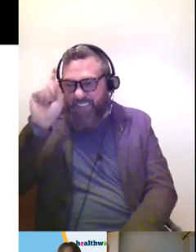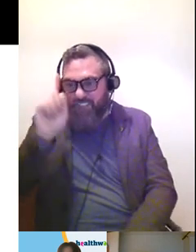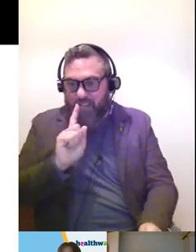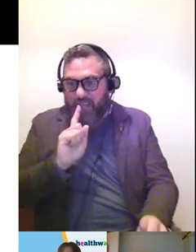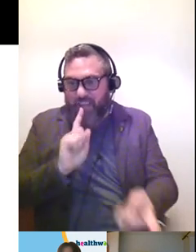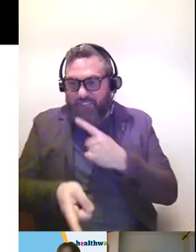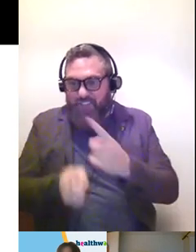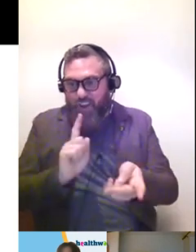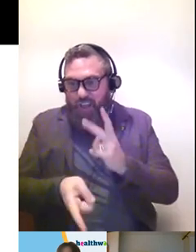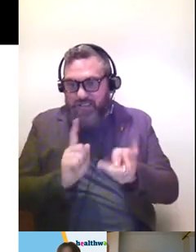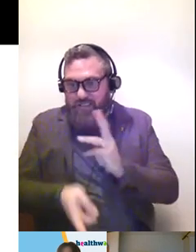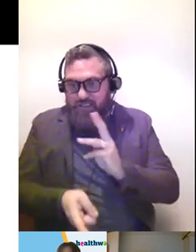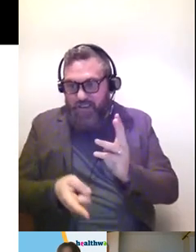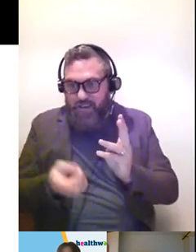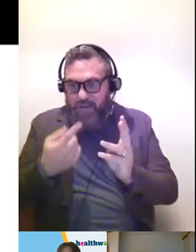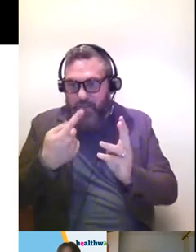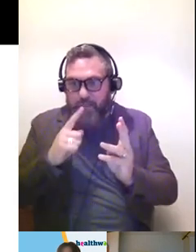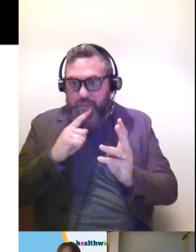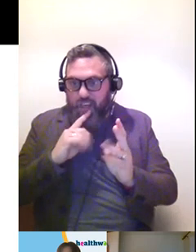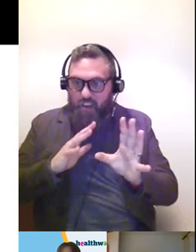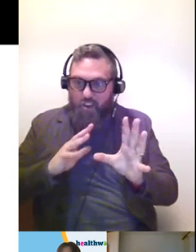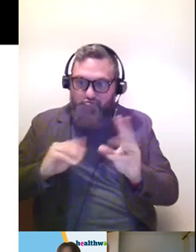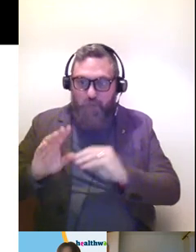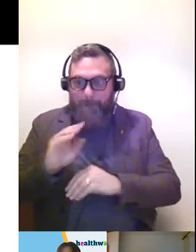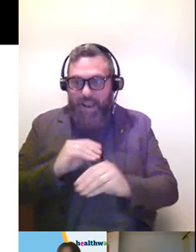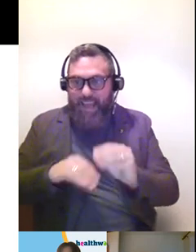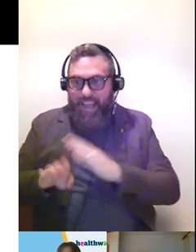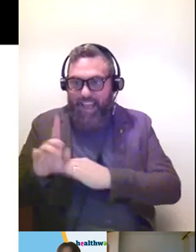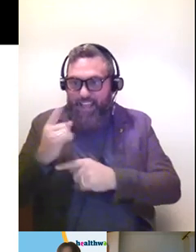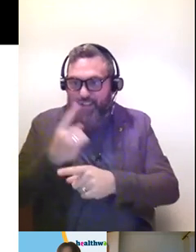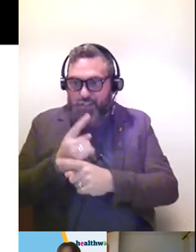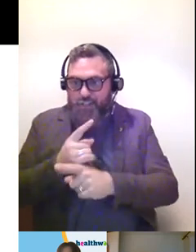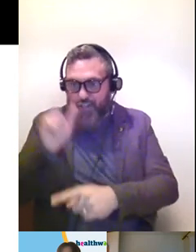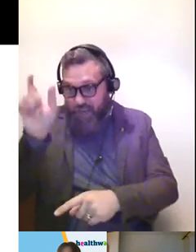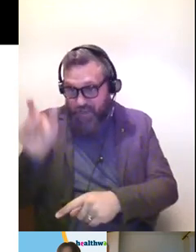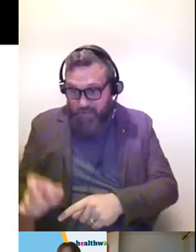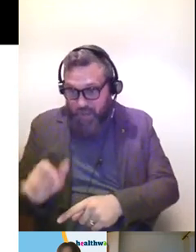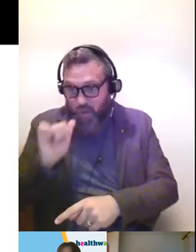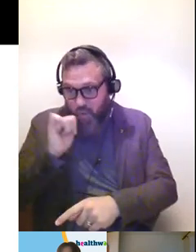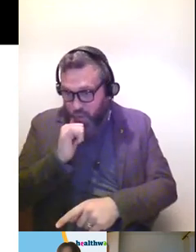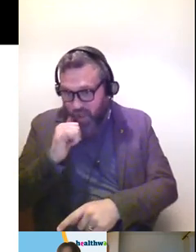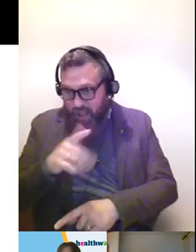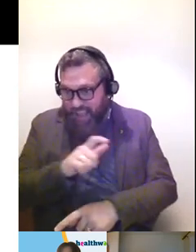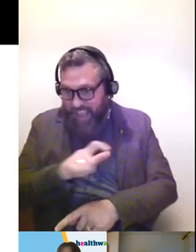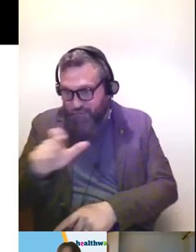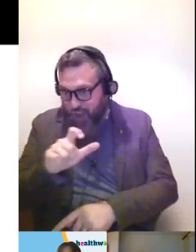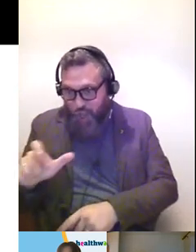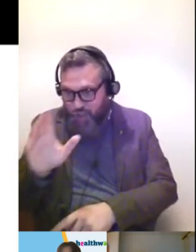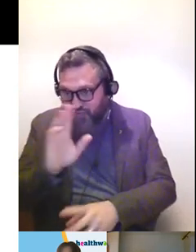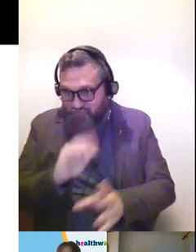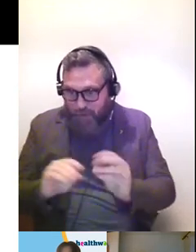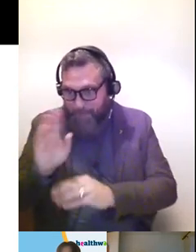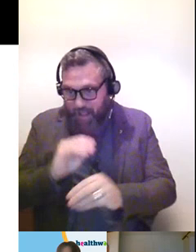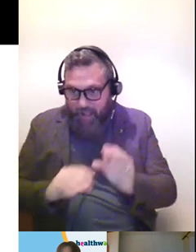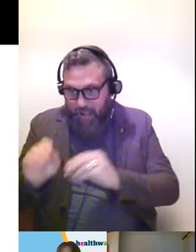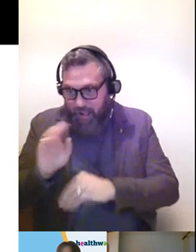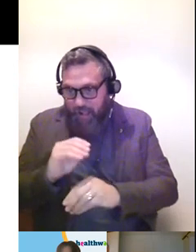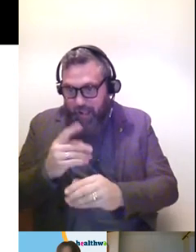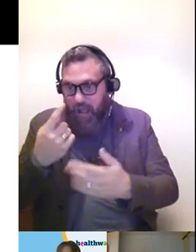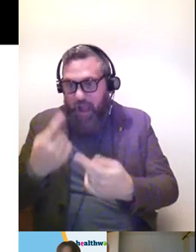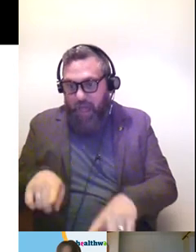that people are grumbling about in the chat bar and will continue to grumble about unless we get our